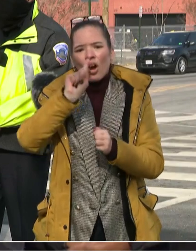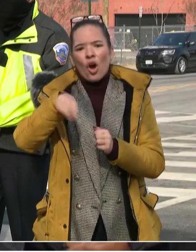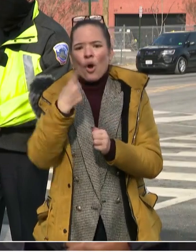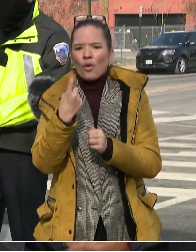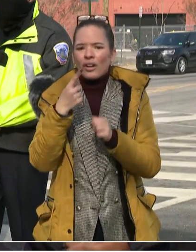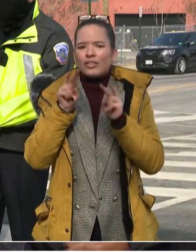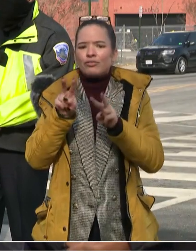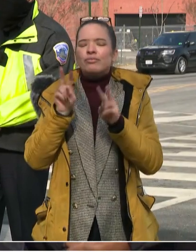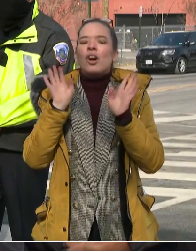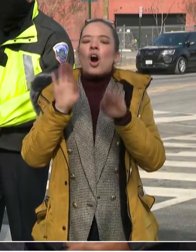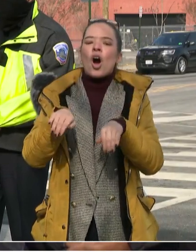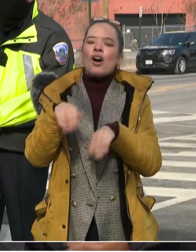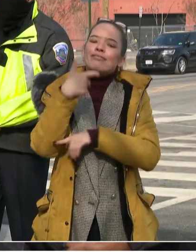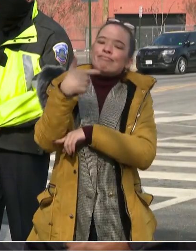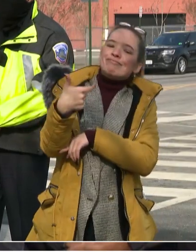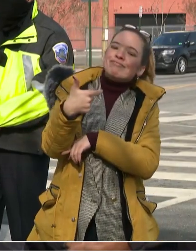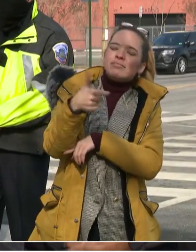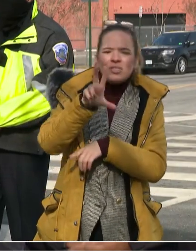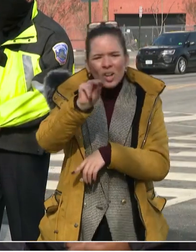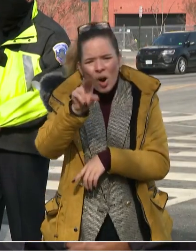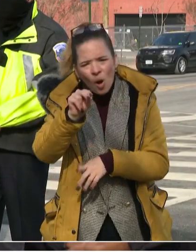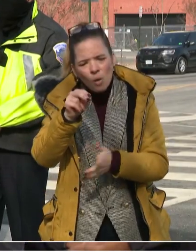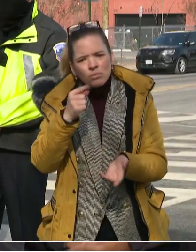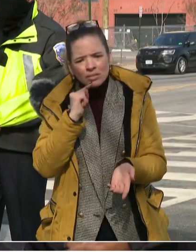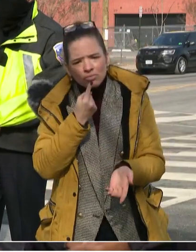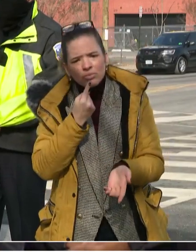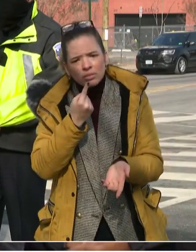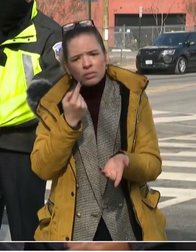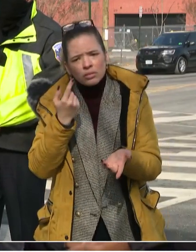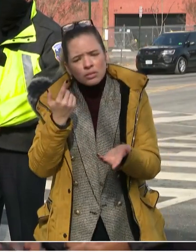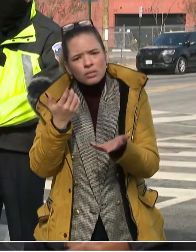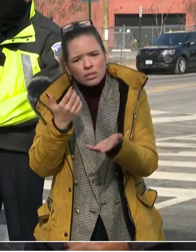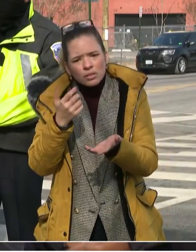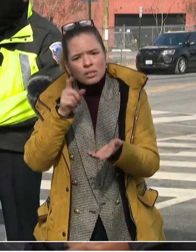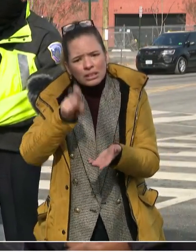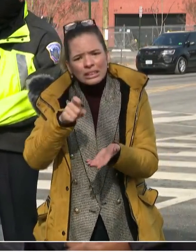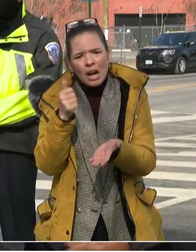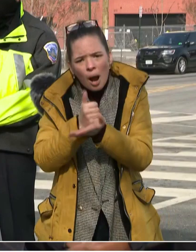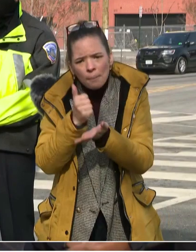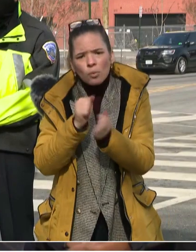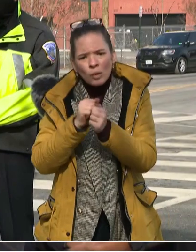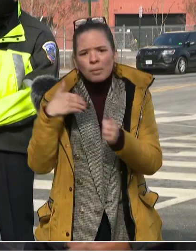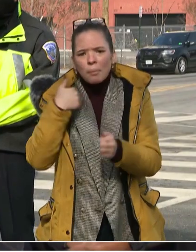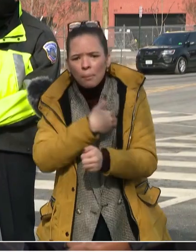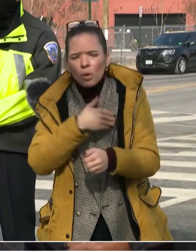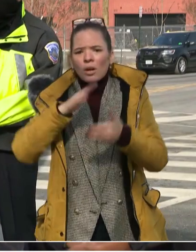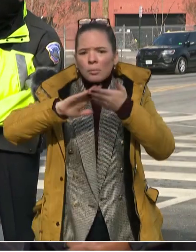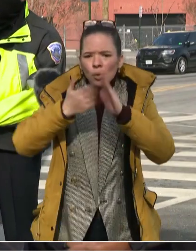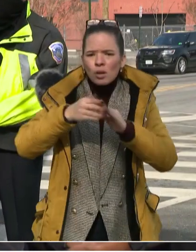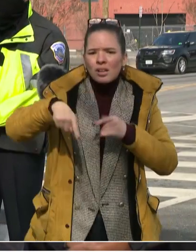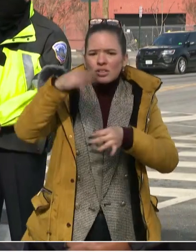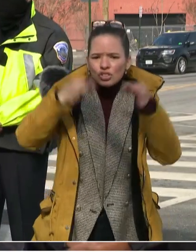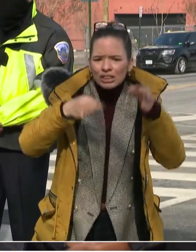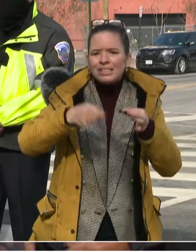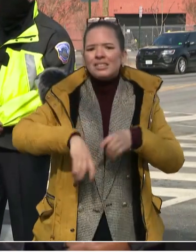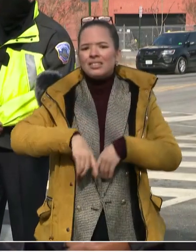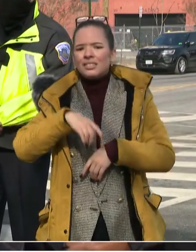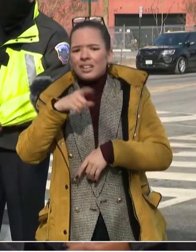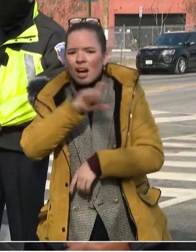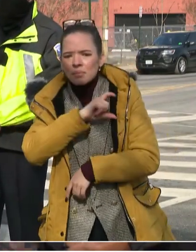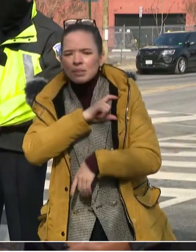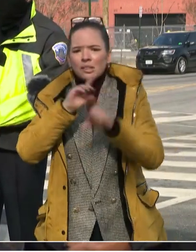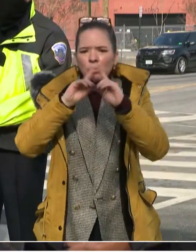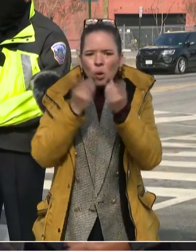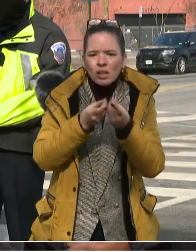sport, everybody has a responsibility here. Community members have a responsibility. Courts, judges, the police department, people